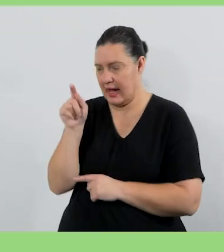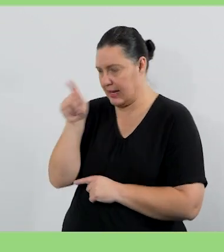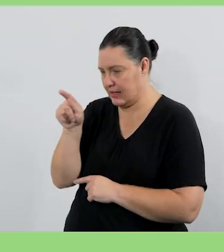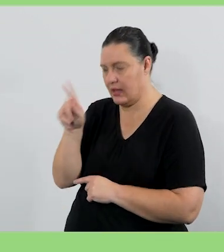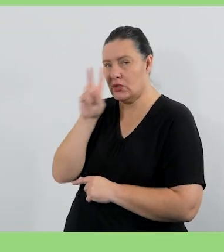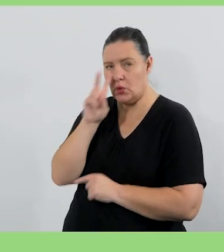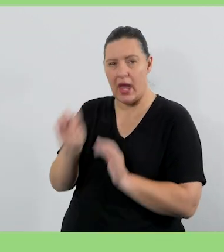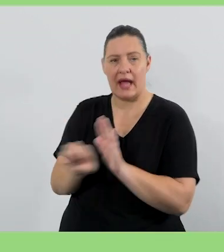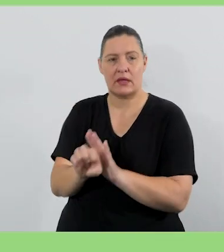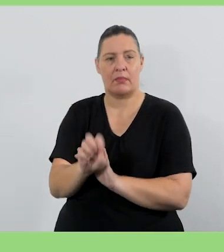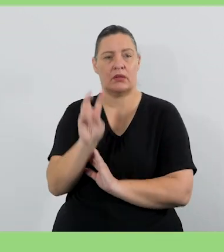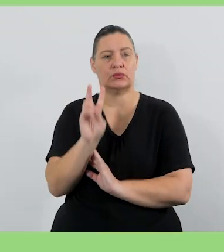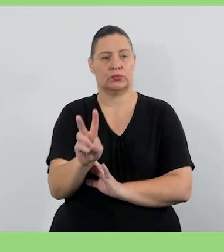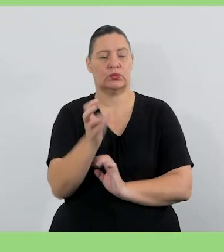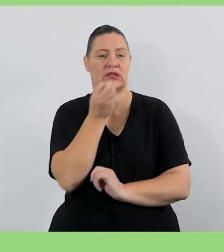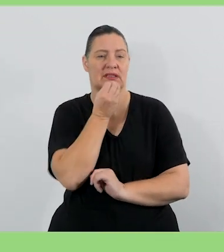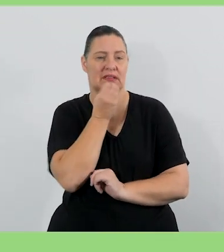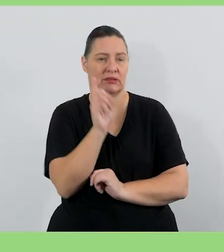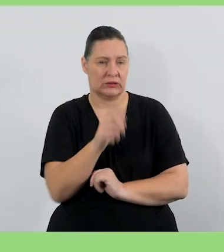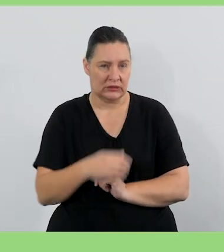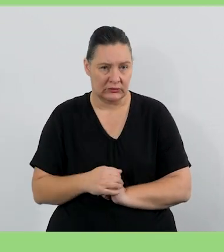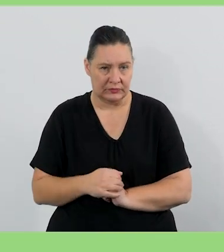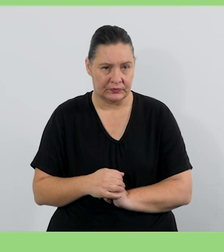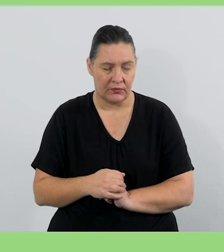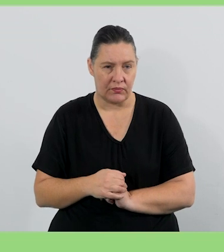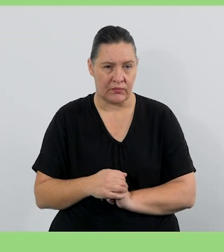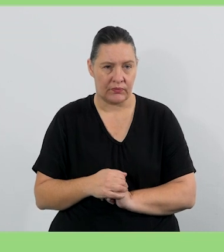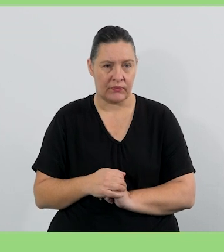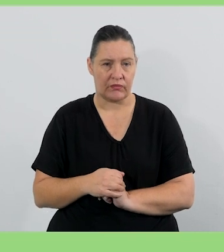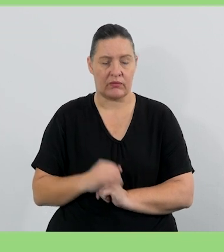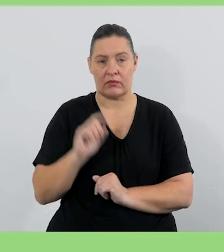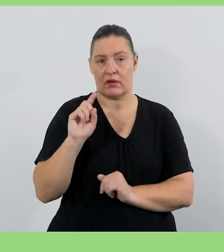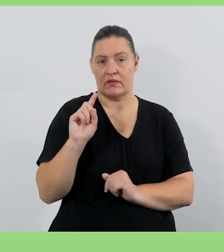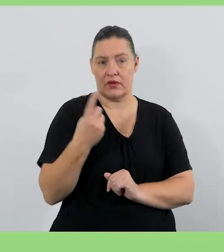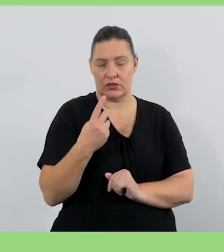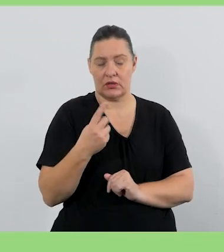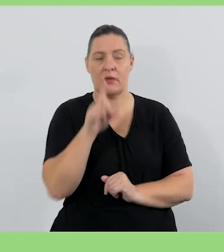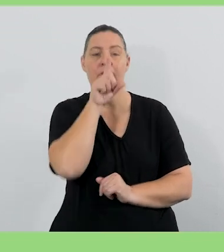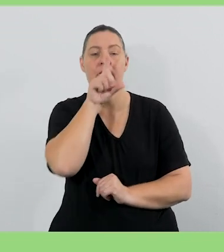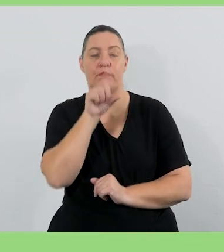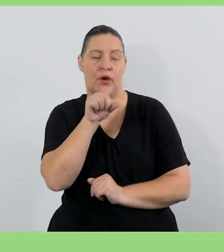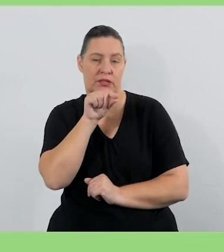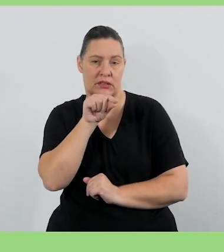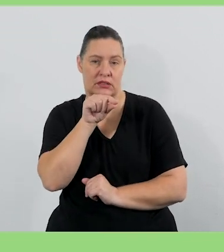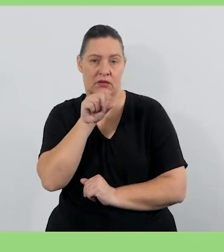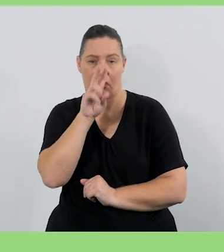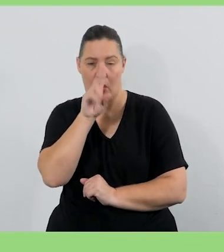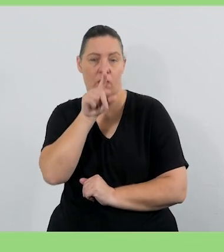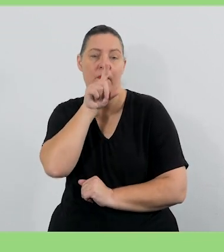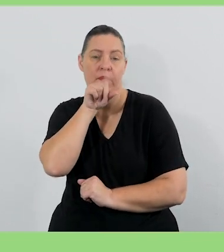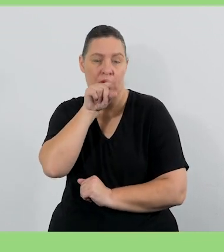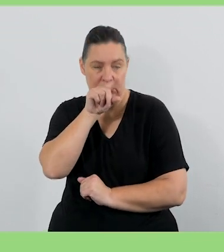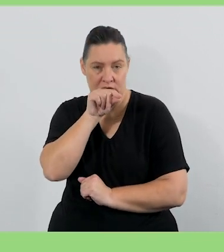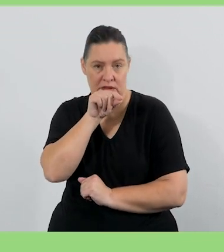the snake and look at 2 examples of organisms that are eaten by the snake. Now the first one is the bird. If you look at